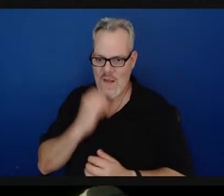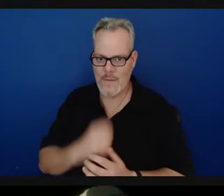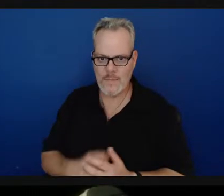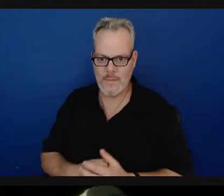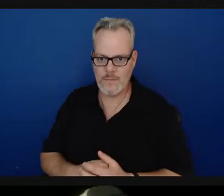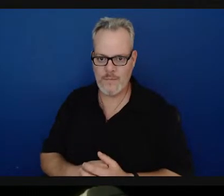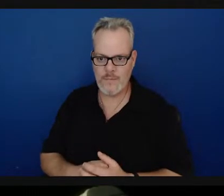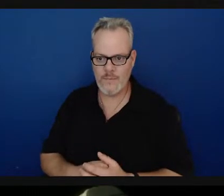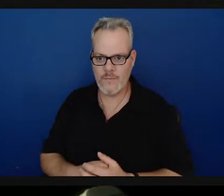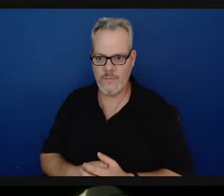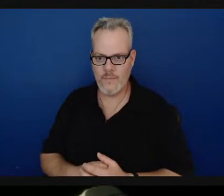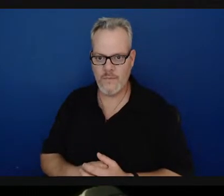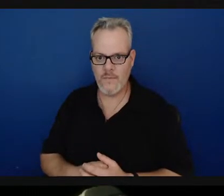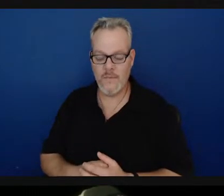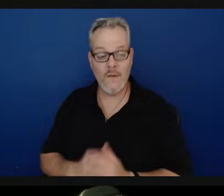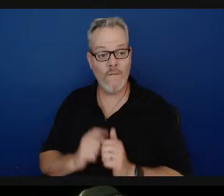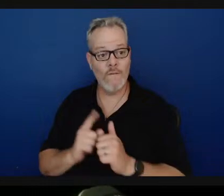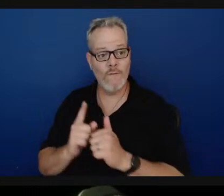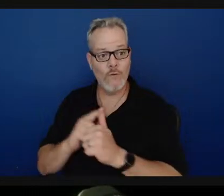First, we'll show you this one. This is